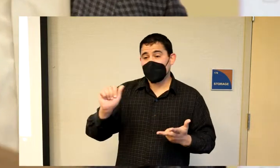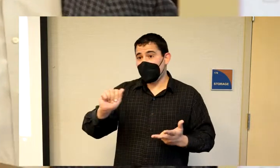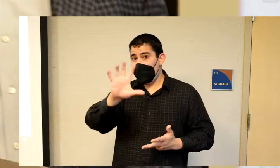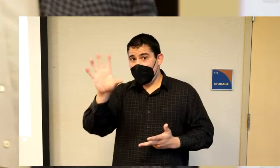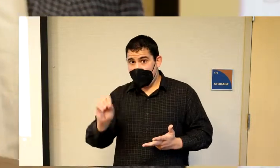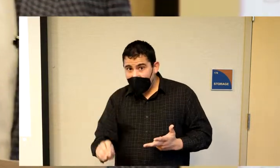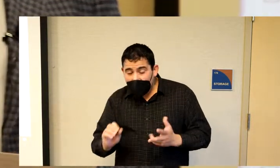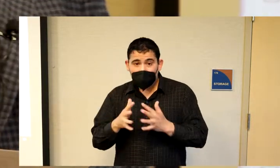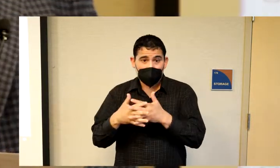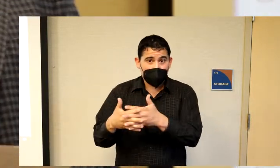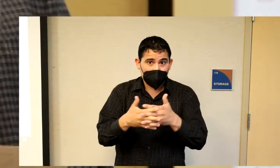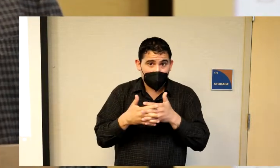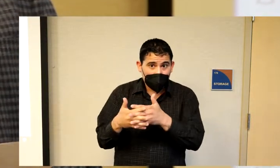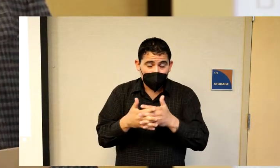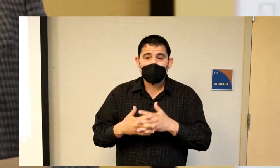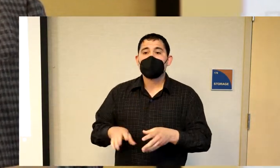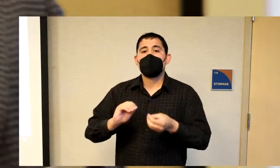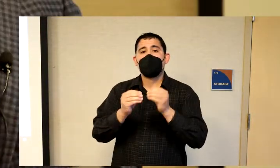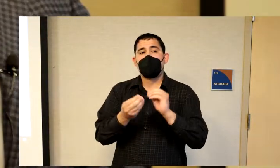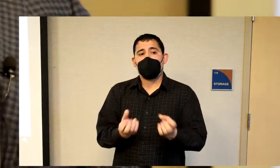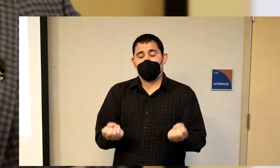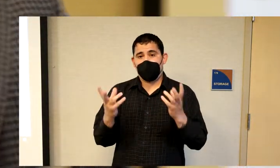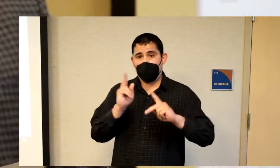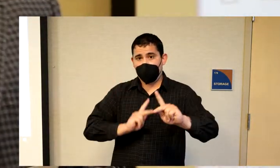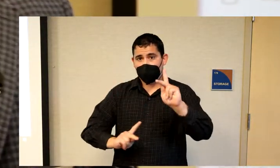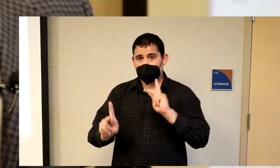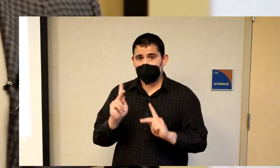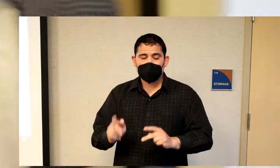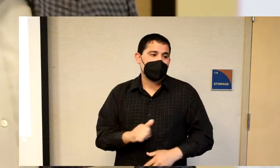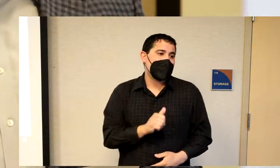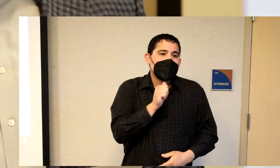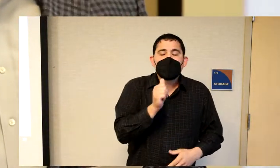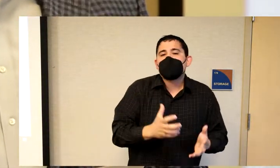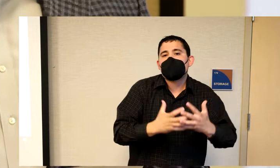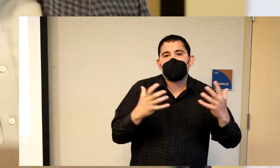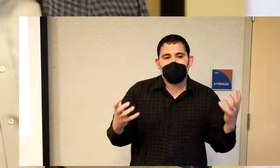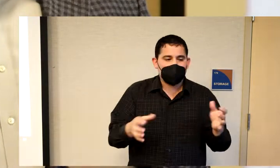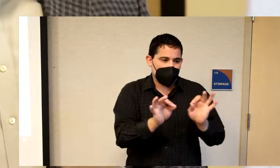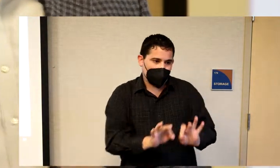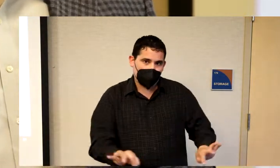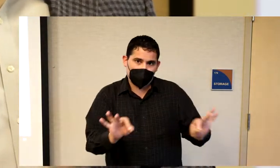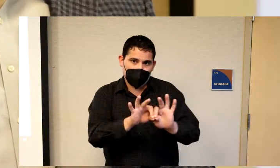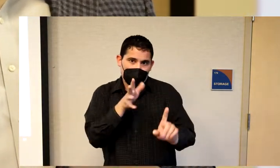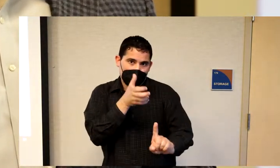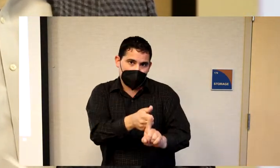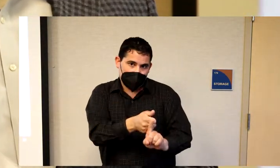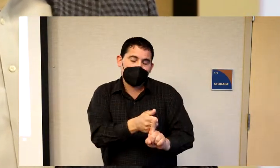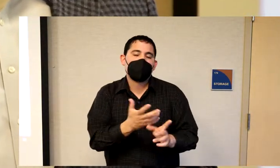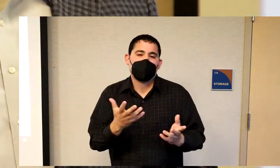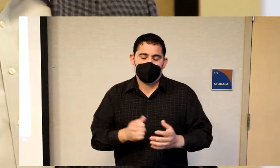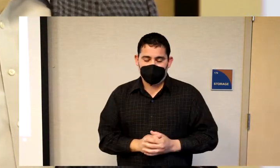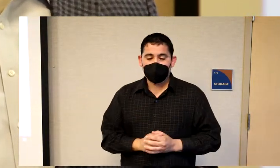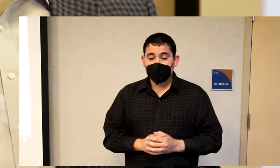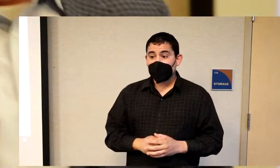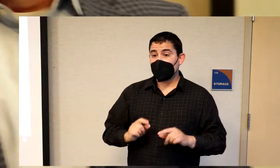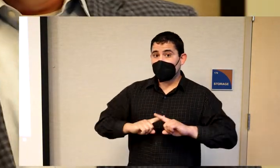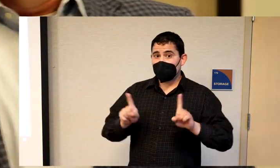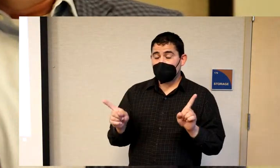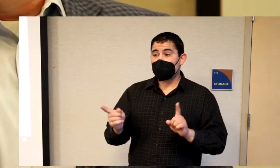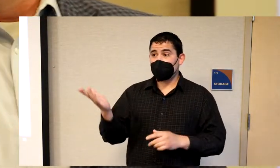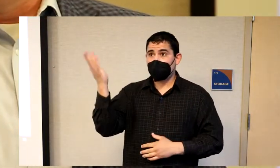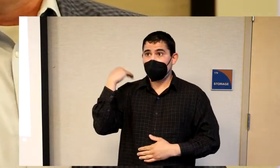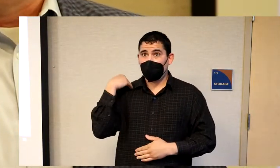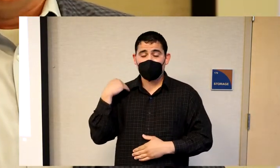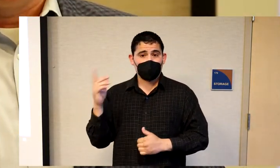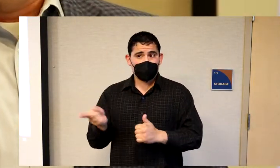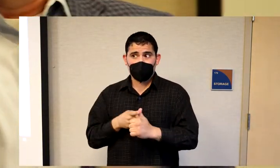such a high degree that they're going to be impacted significantly for the Voting Rights Act. But then, as we talked about the first time we met,